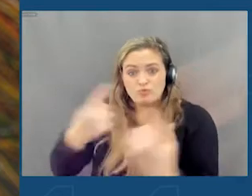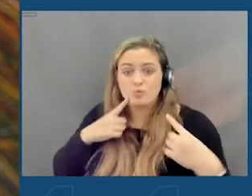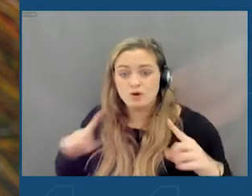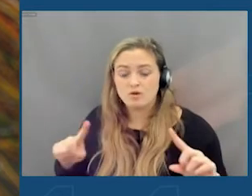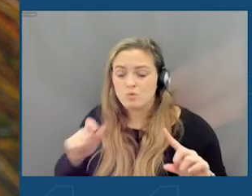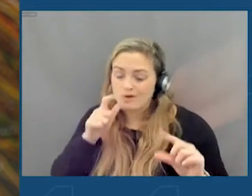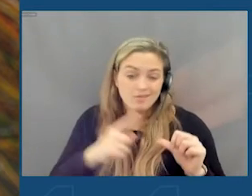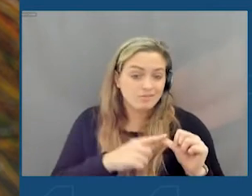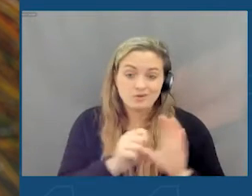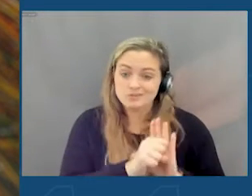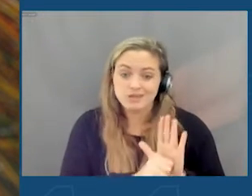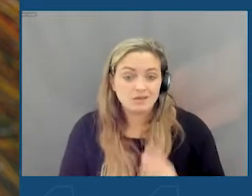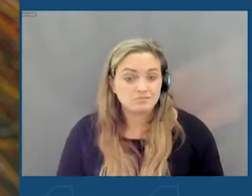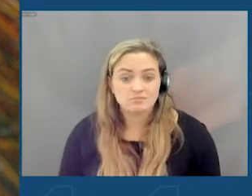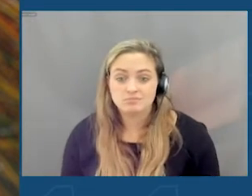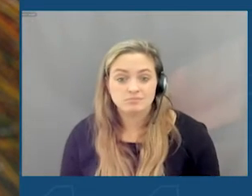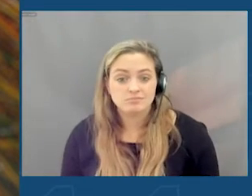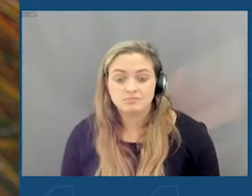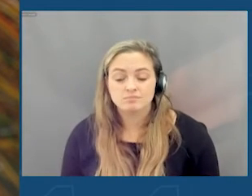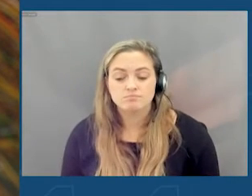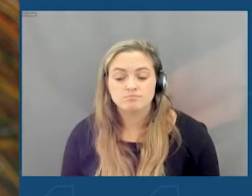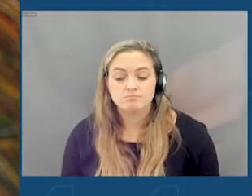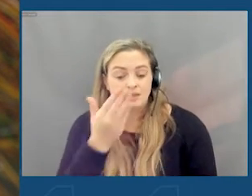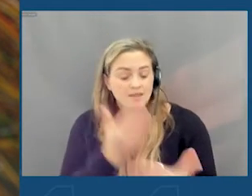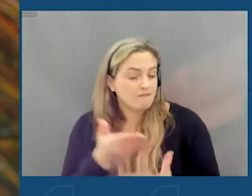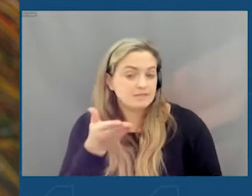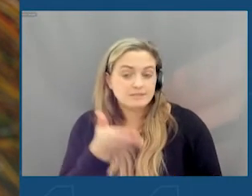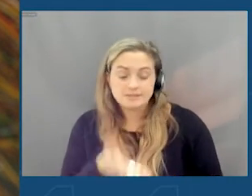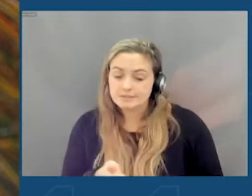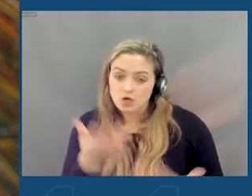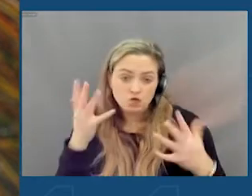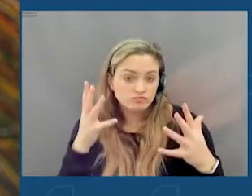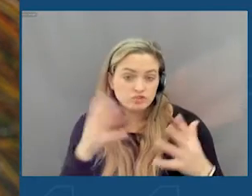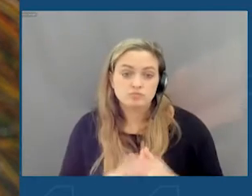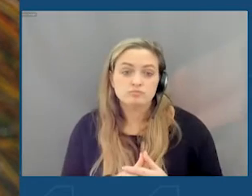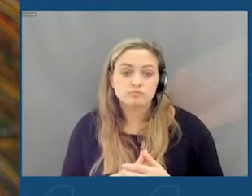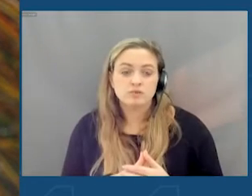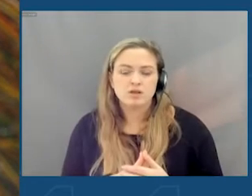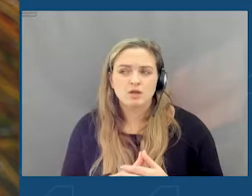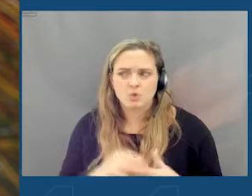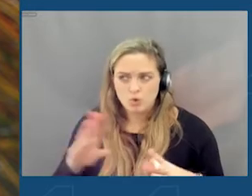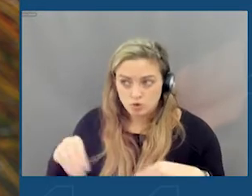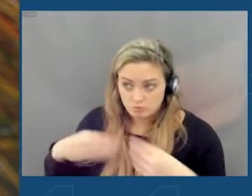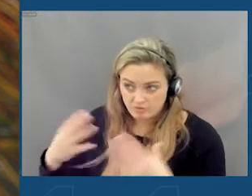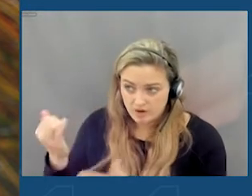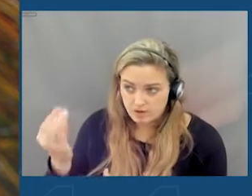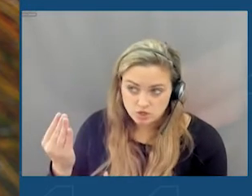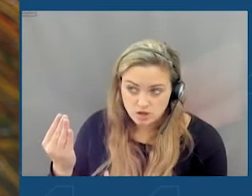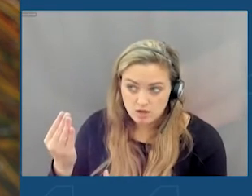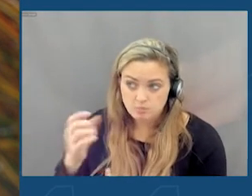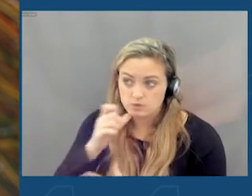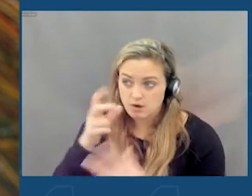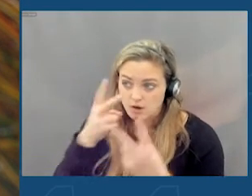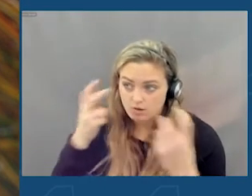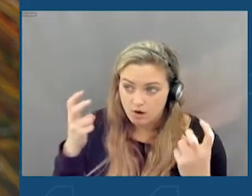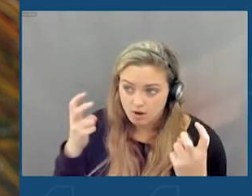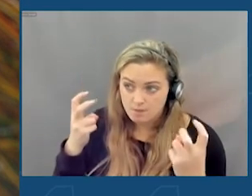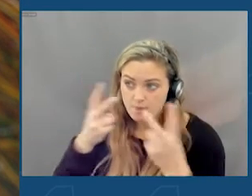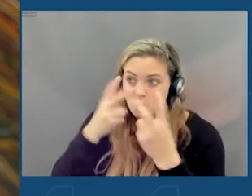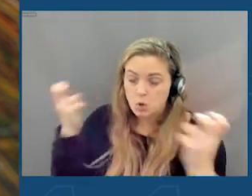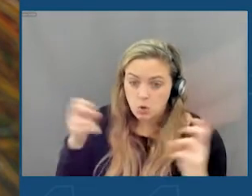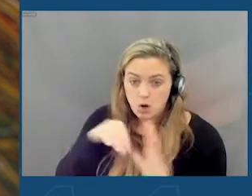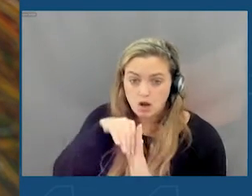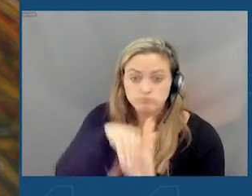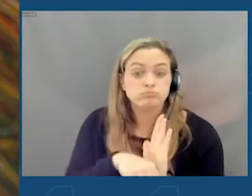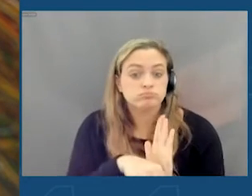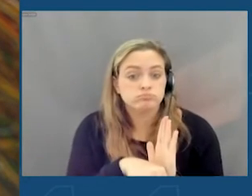first. The evidence is there. When you give people jobs, they don't commit crimes, crime rates go down.